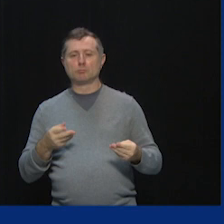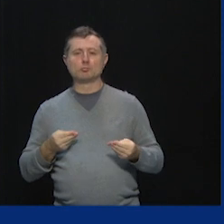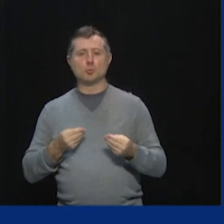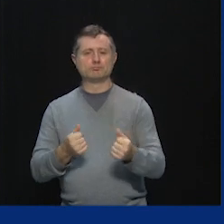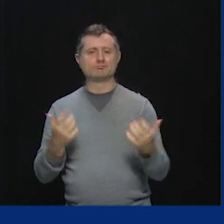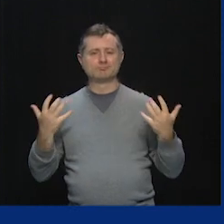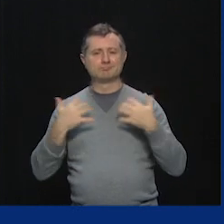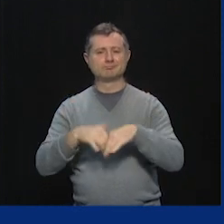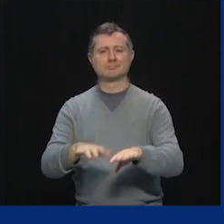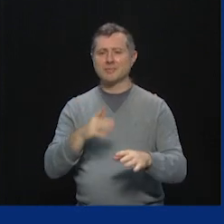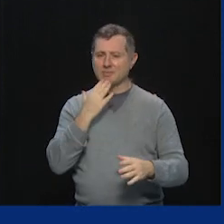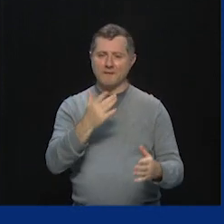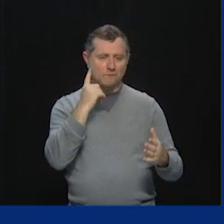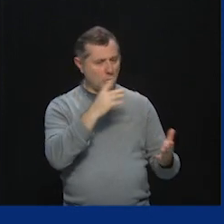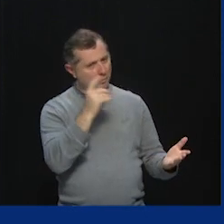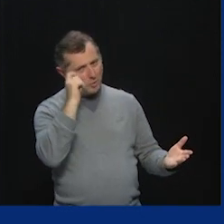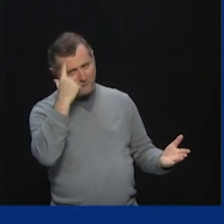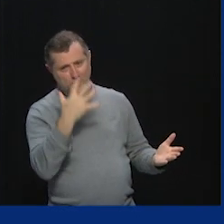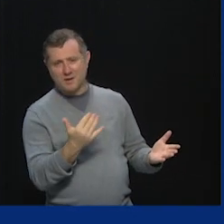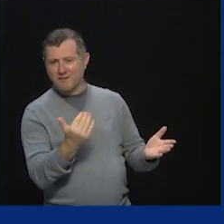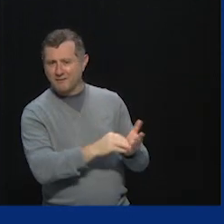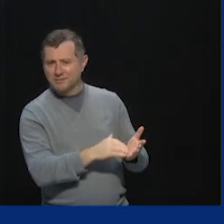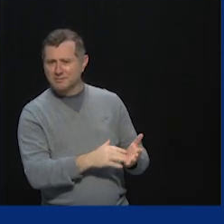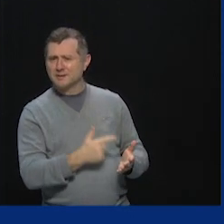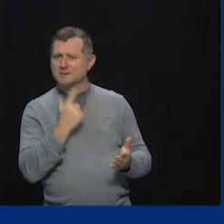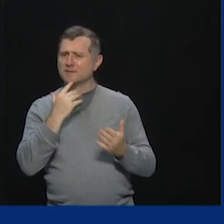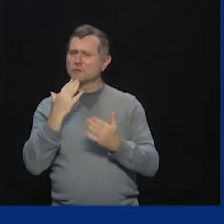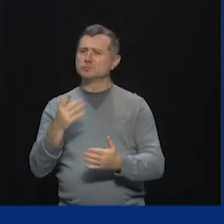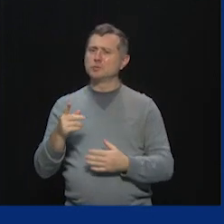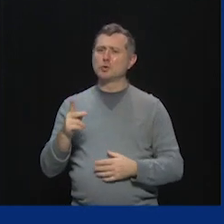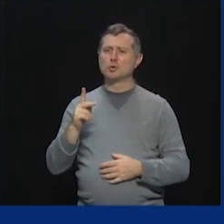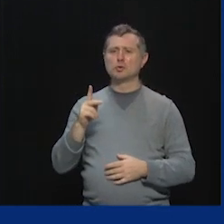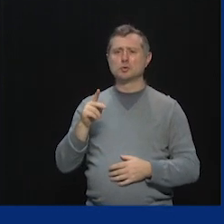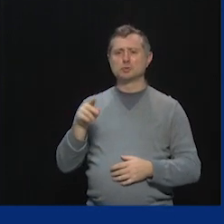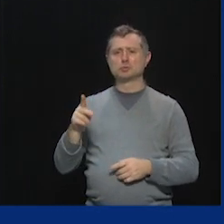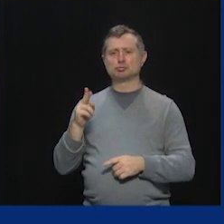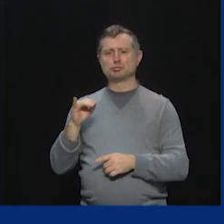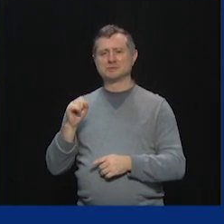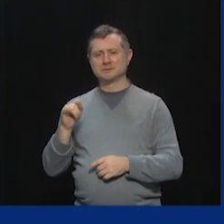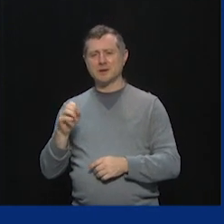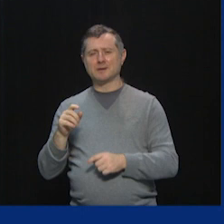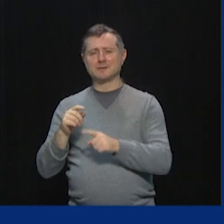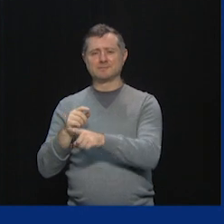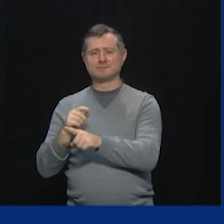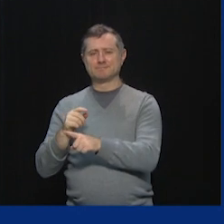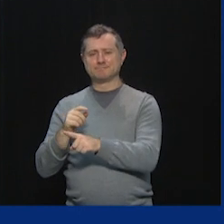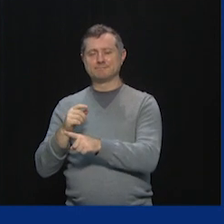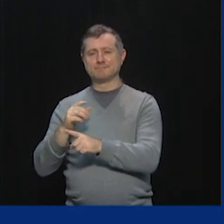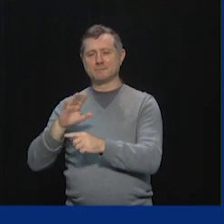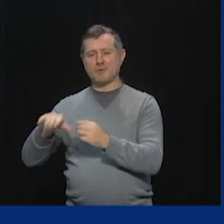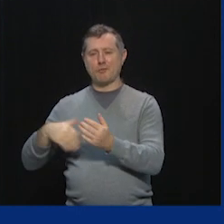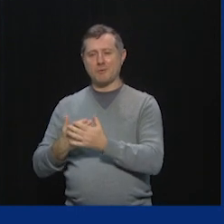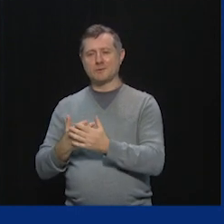my co-sponsor, Gianaris Reyes, and to Mario Salento and our friends in labor for all their great leadership.